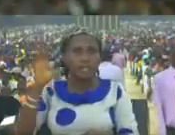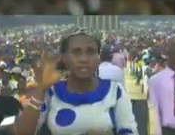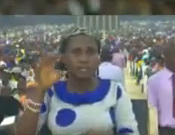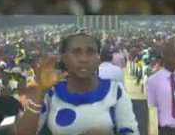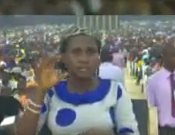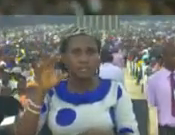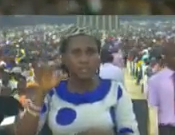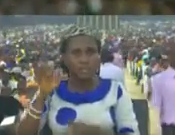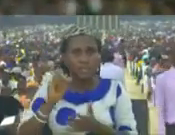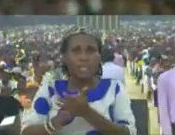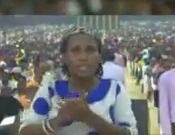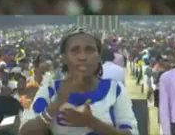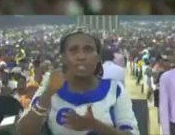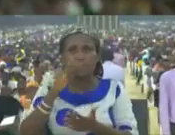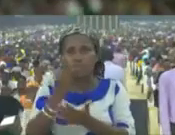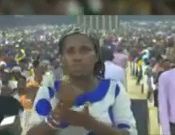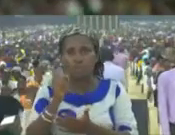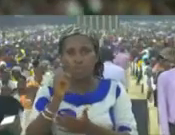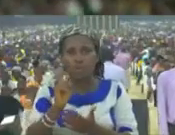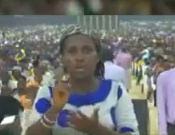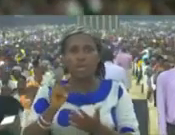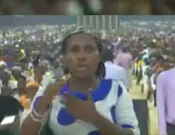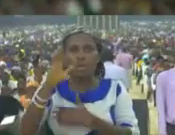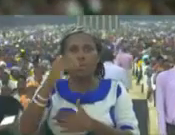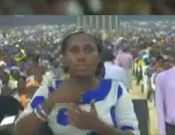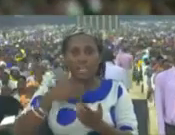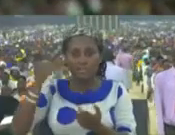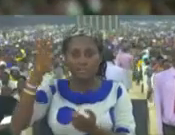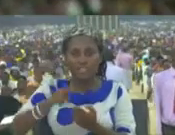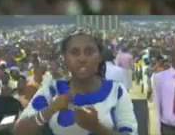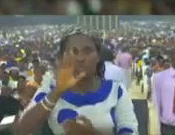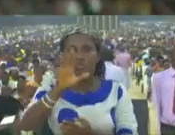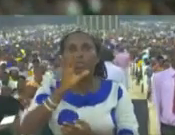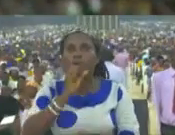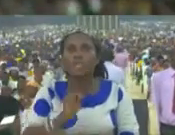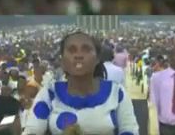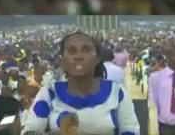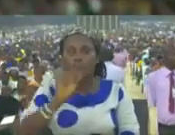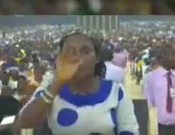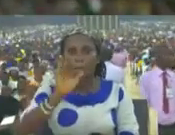here. God has reduced your age by 10 years.